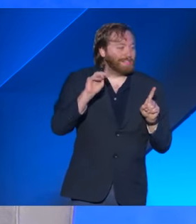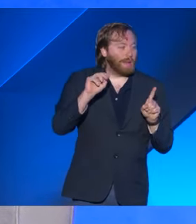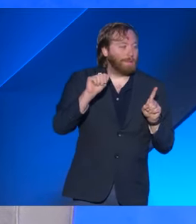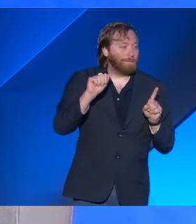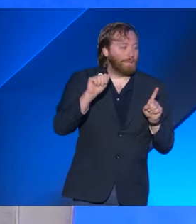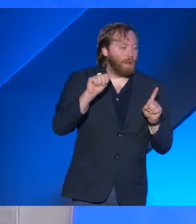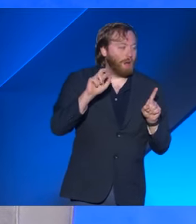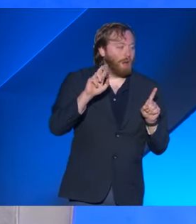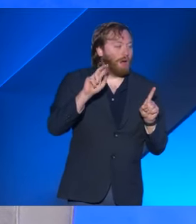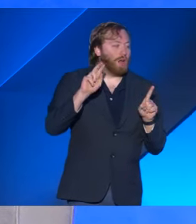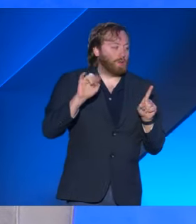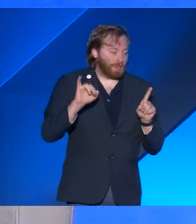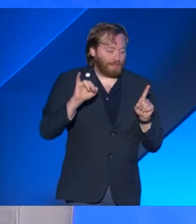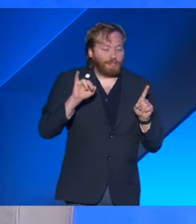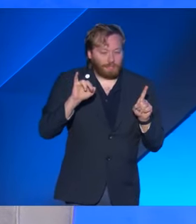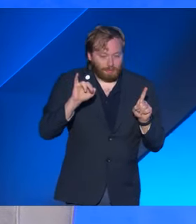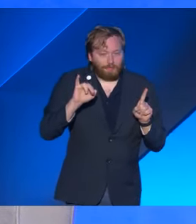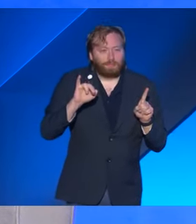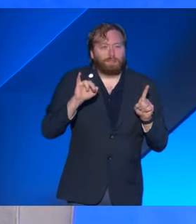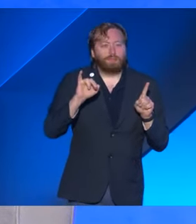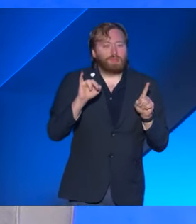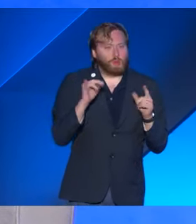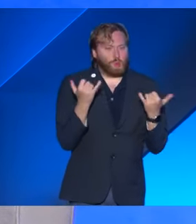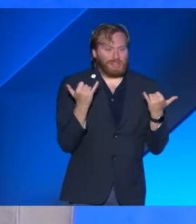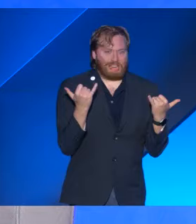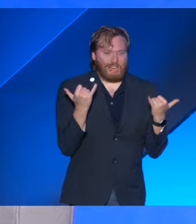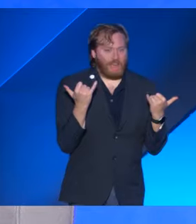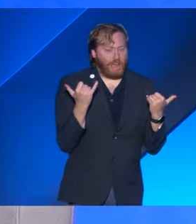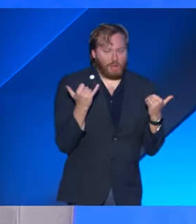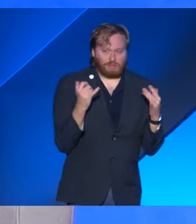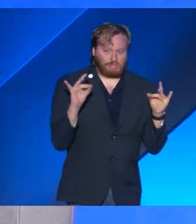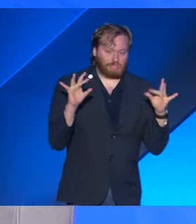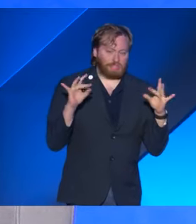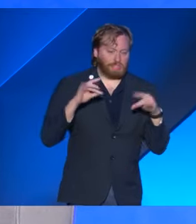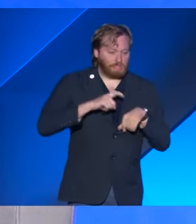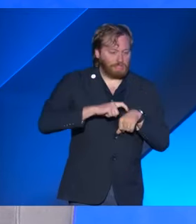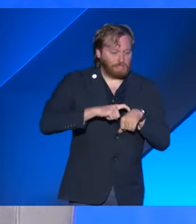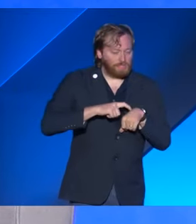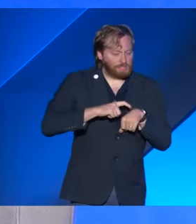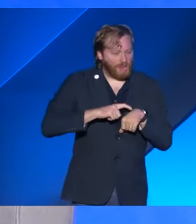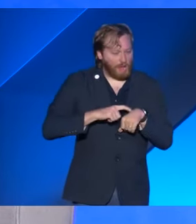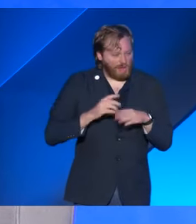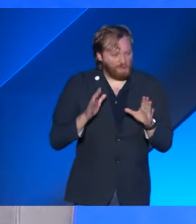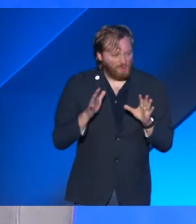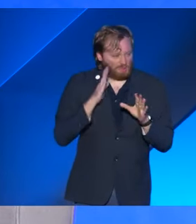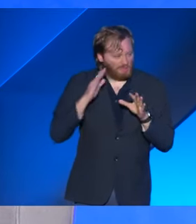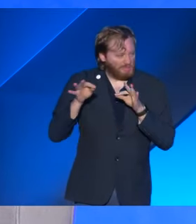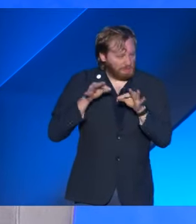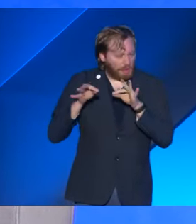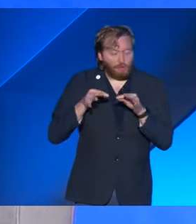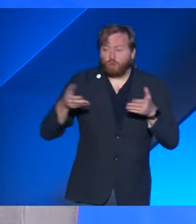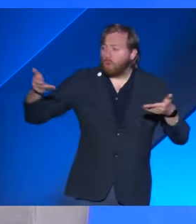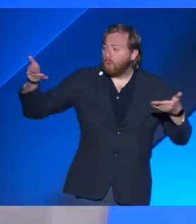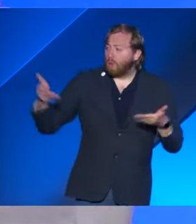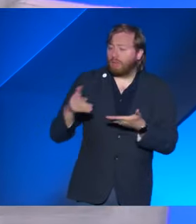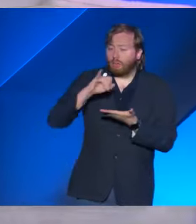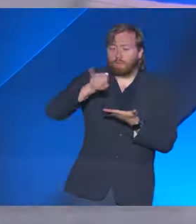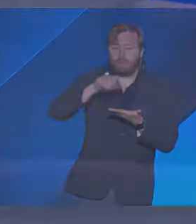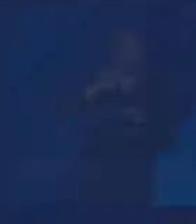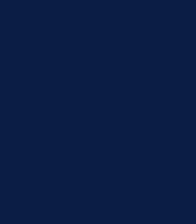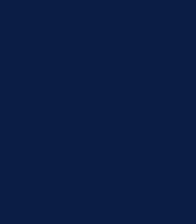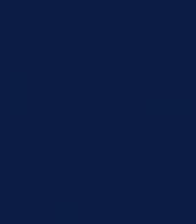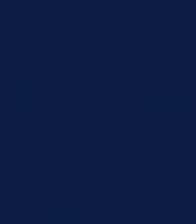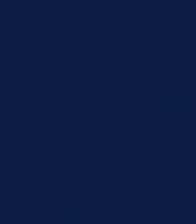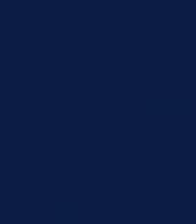a business imperative, especially in times right now. So please allow me to welcome Jessica Hardeman to the WonderWork stage.